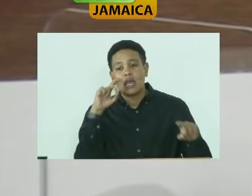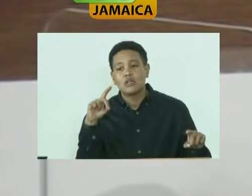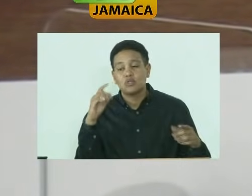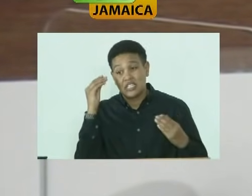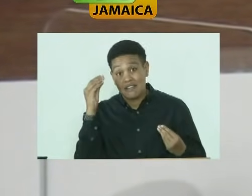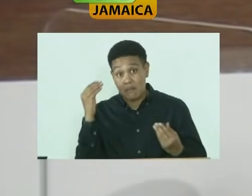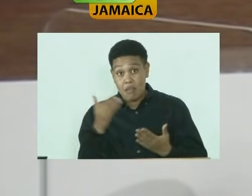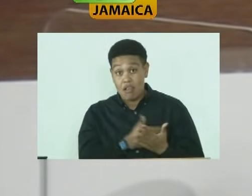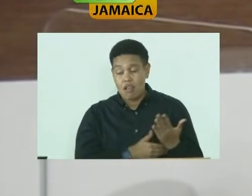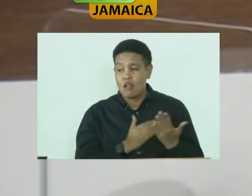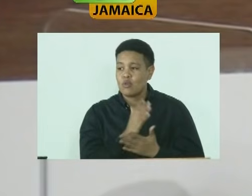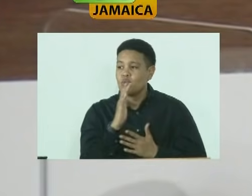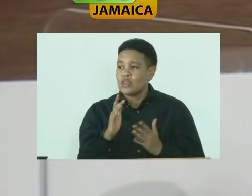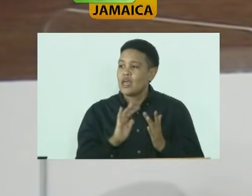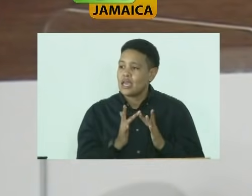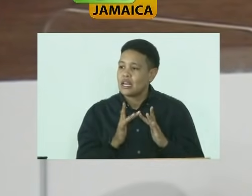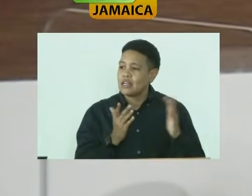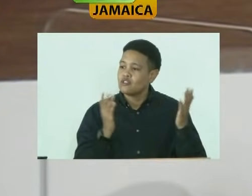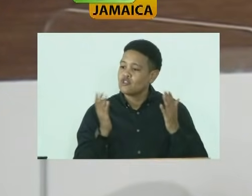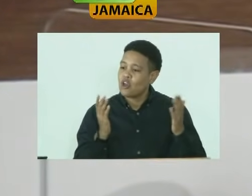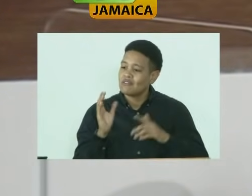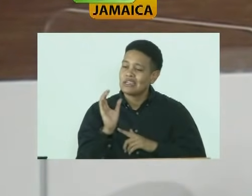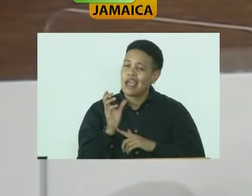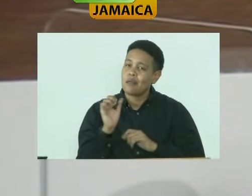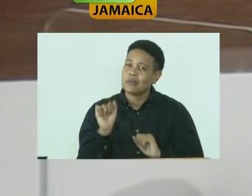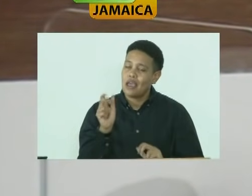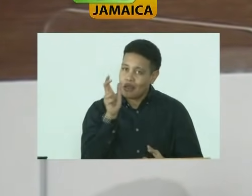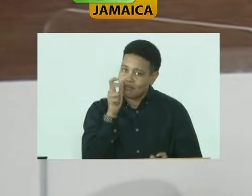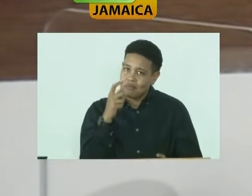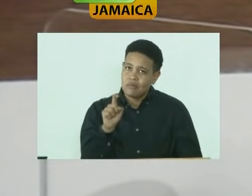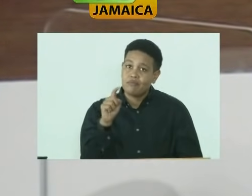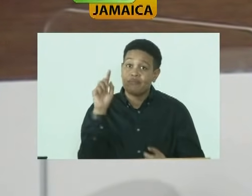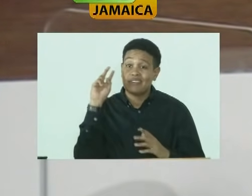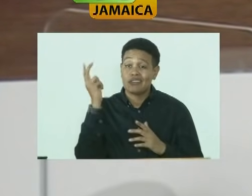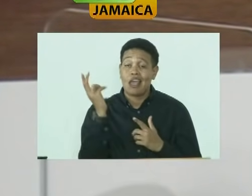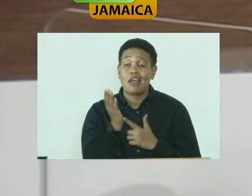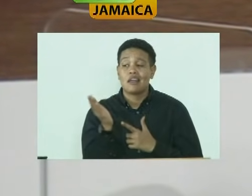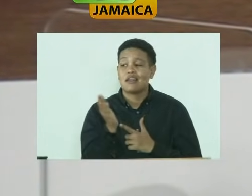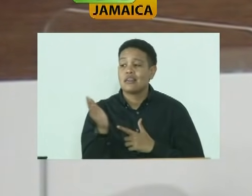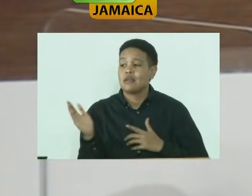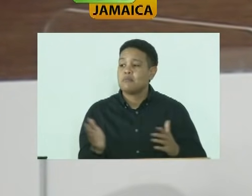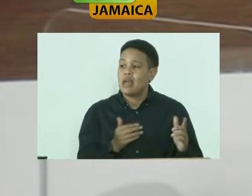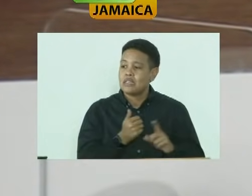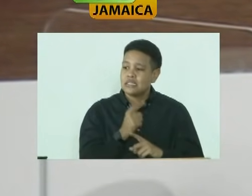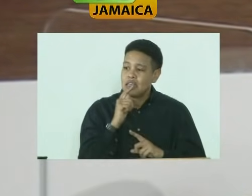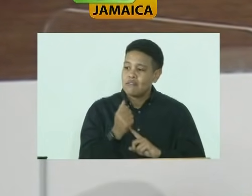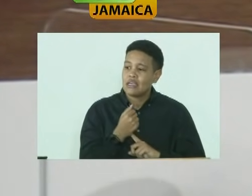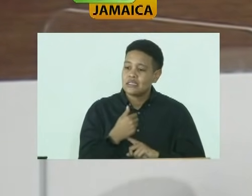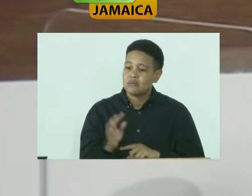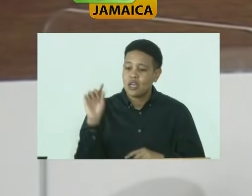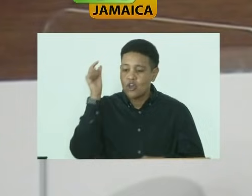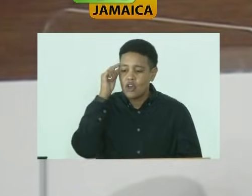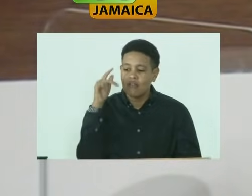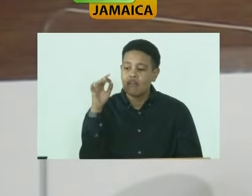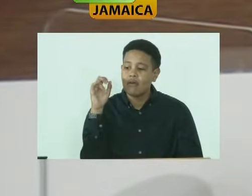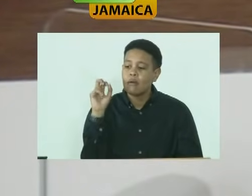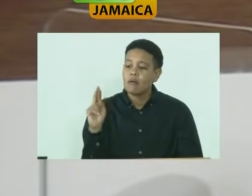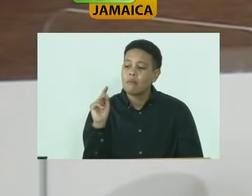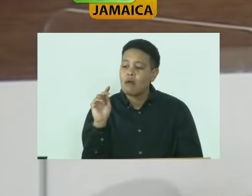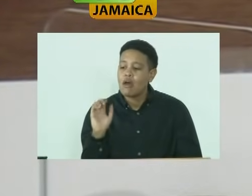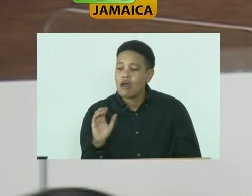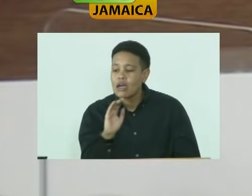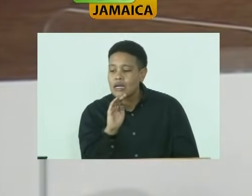through their cable service. Initiative number 2 is expanding the government fiber optic cable and